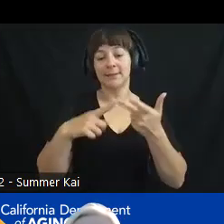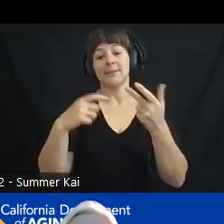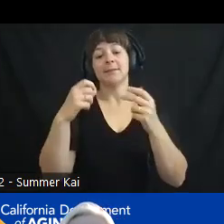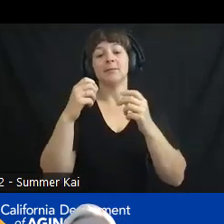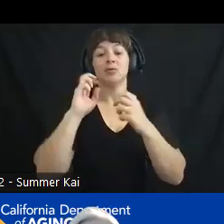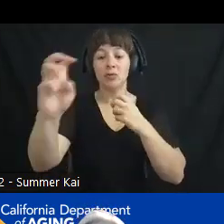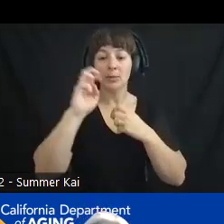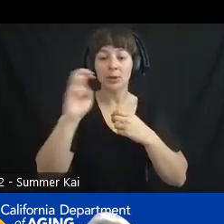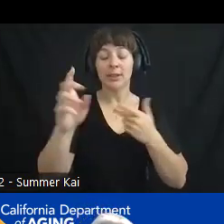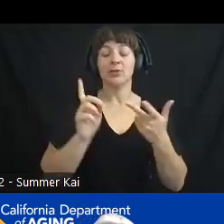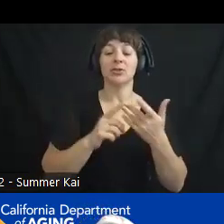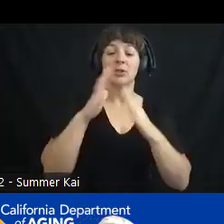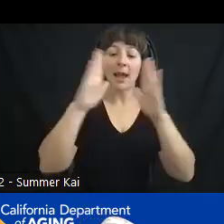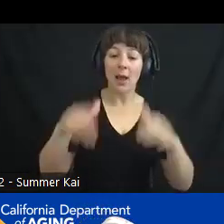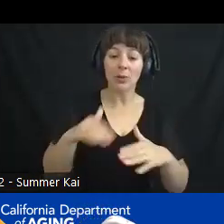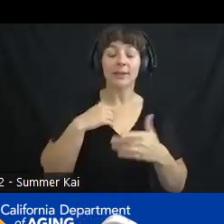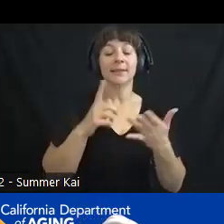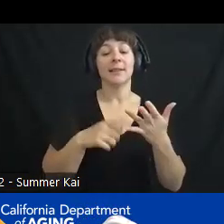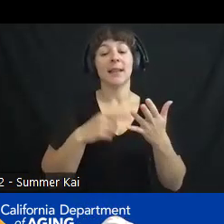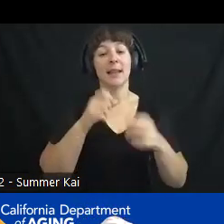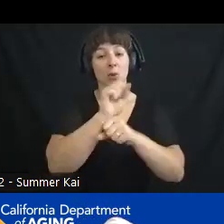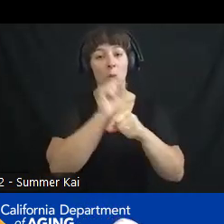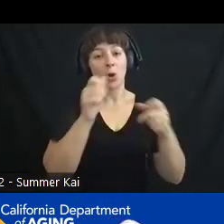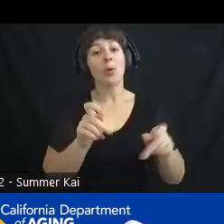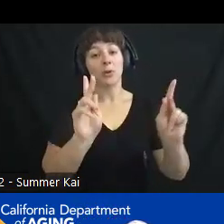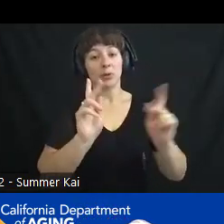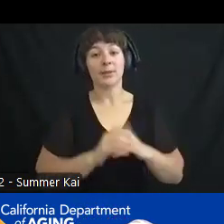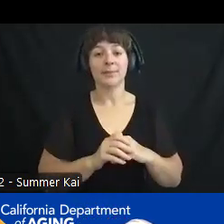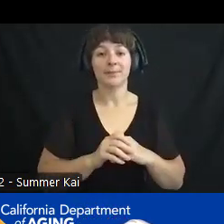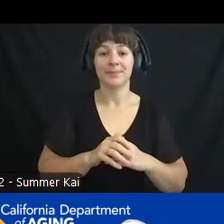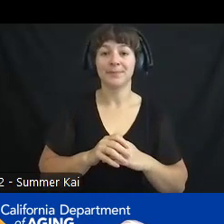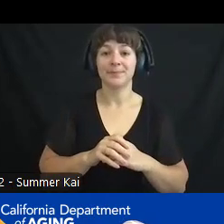employment opportunities. And of course, we couldn't